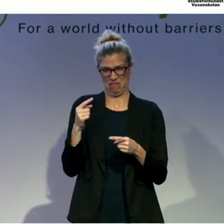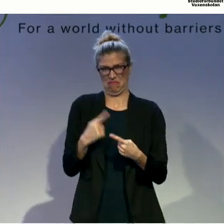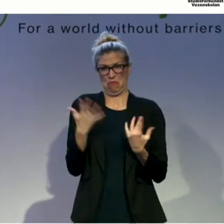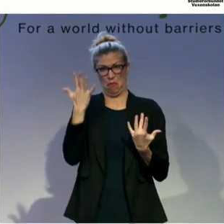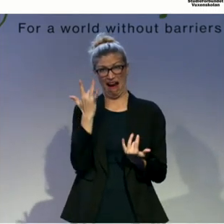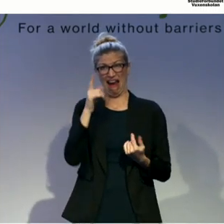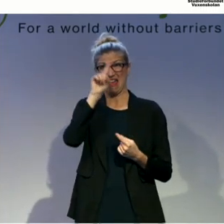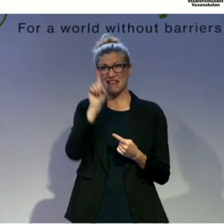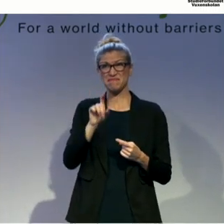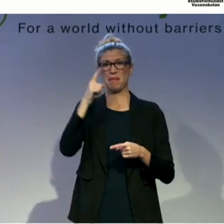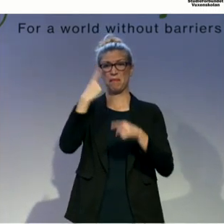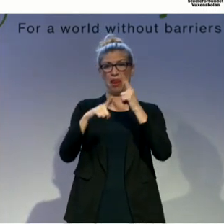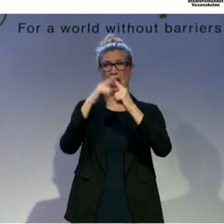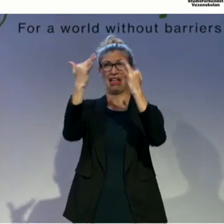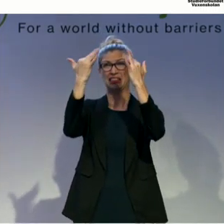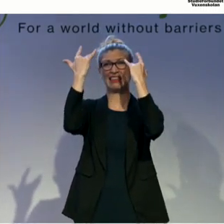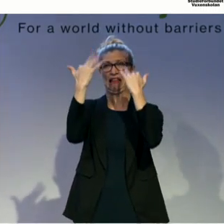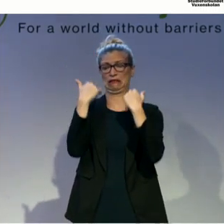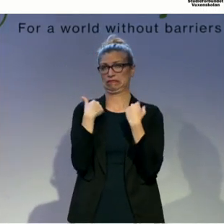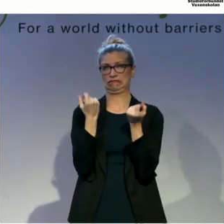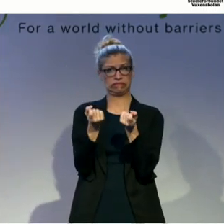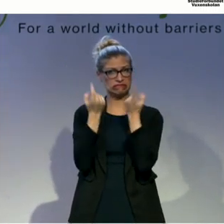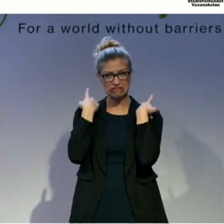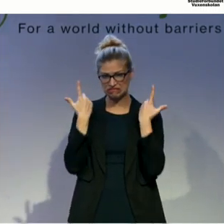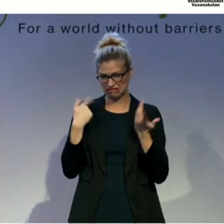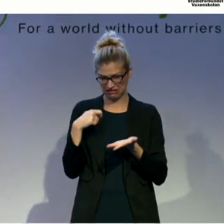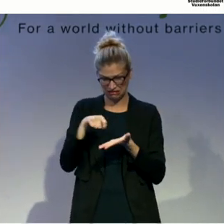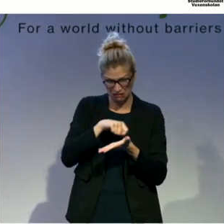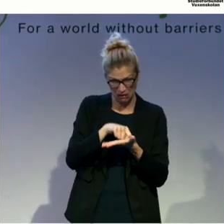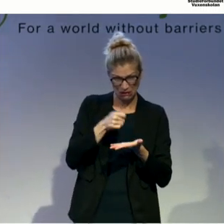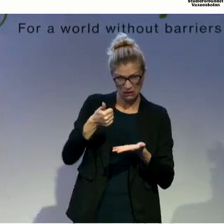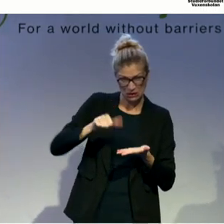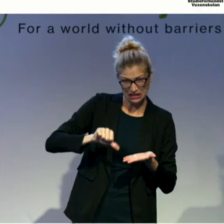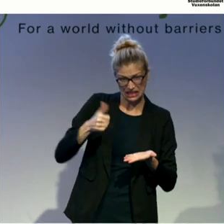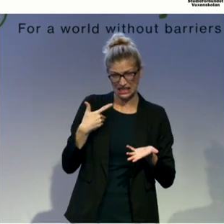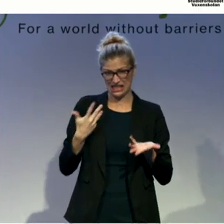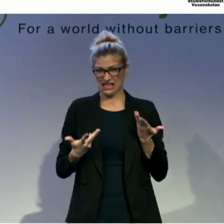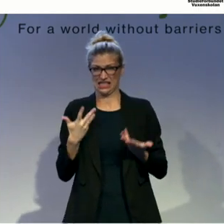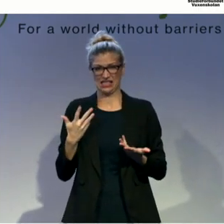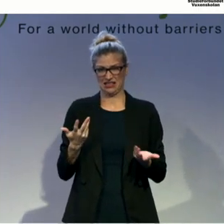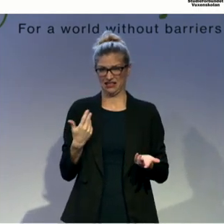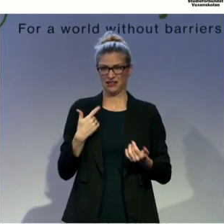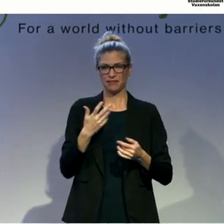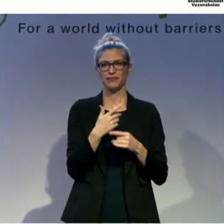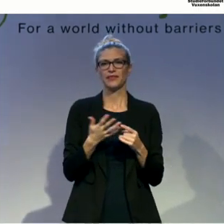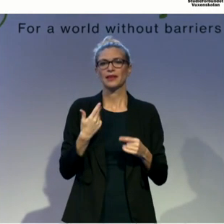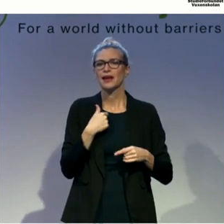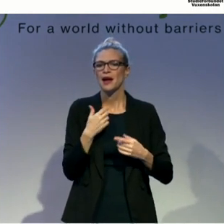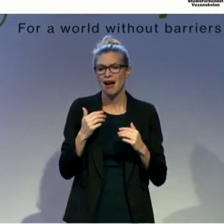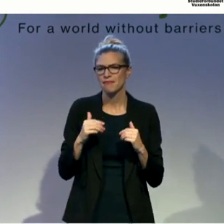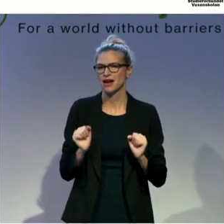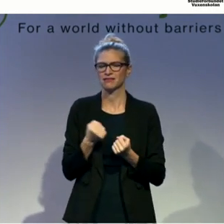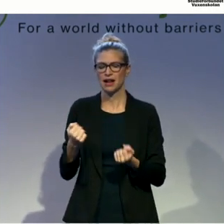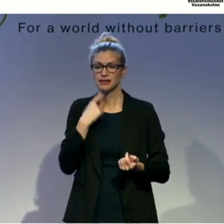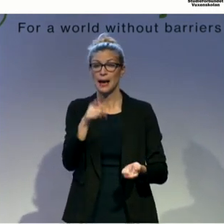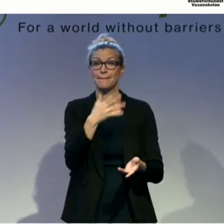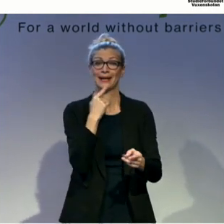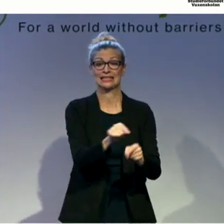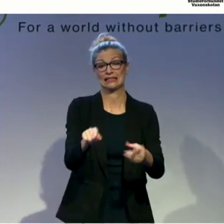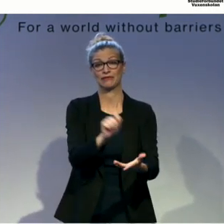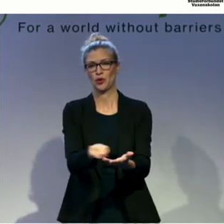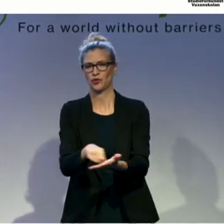our analysis was that it's no use to instruct on how to vote if you're not allowed to understand what we are voting